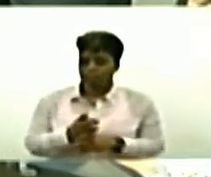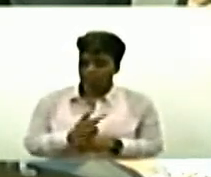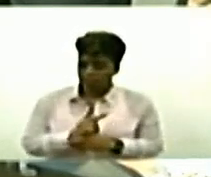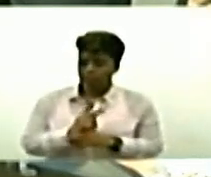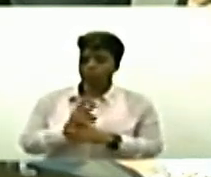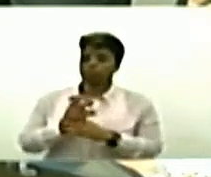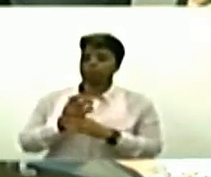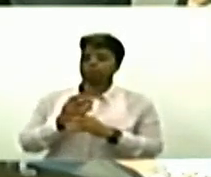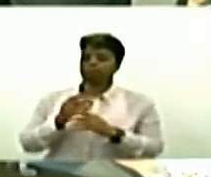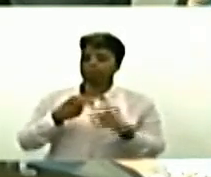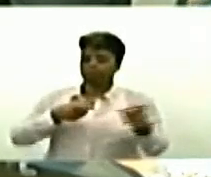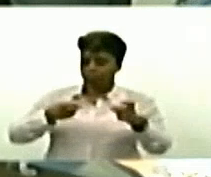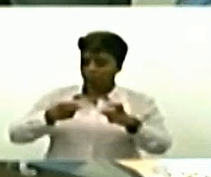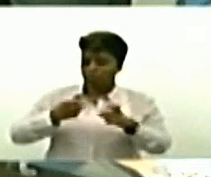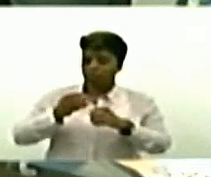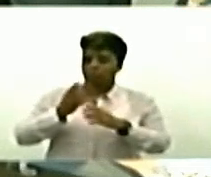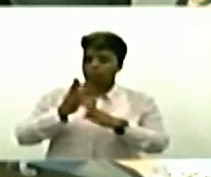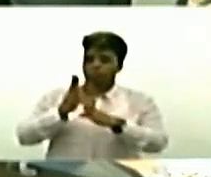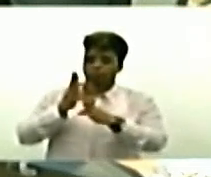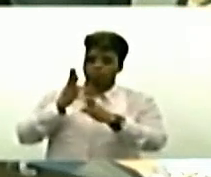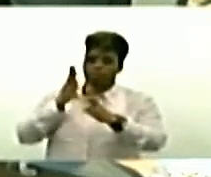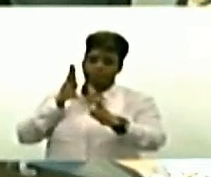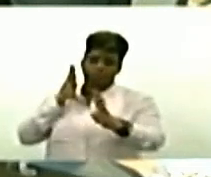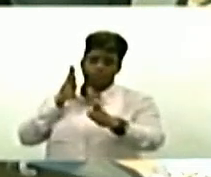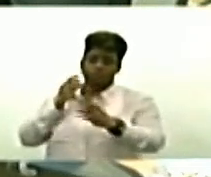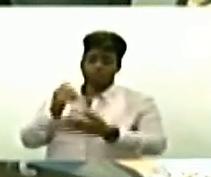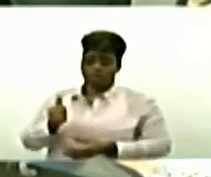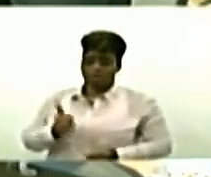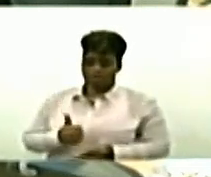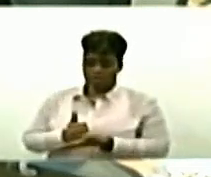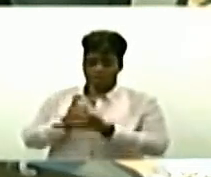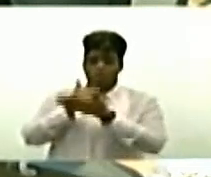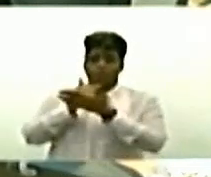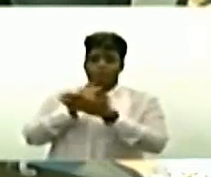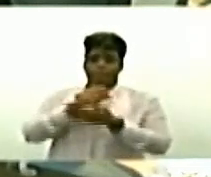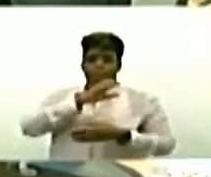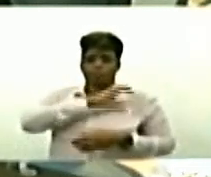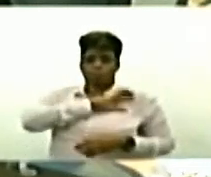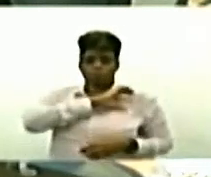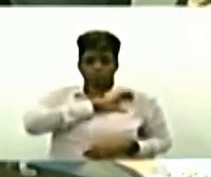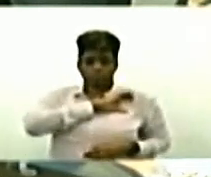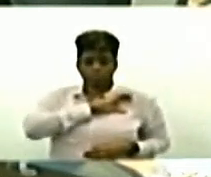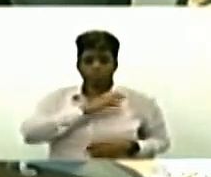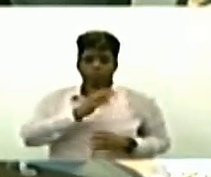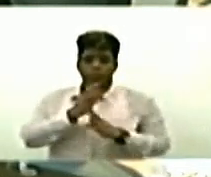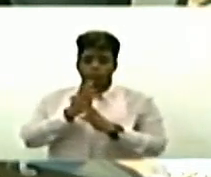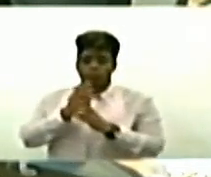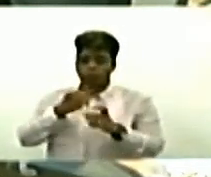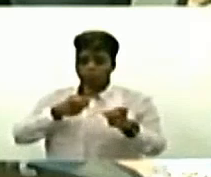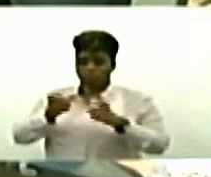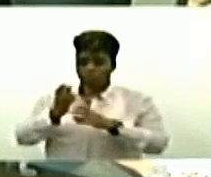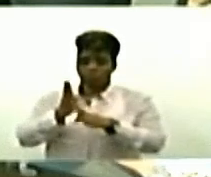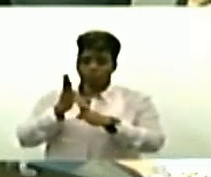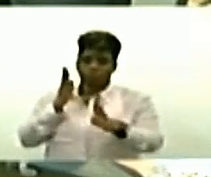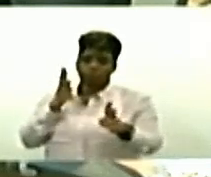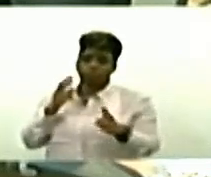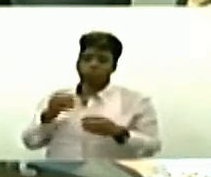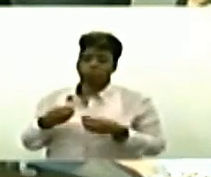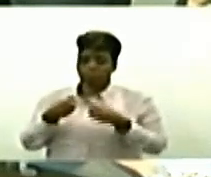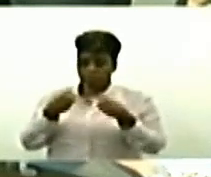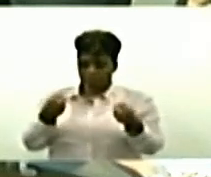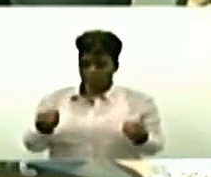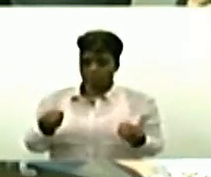traffic, assist the police officers in regulating the traffic, and now we'll be giving them broader responsibilities